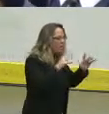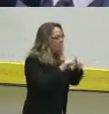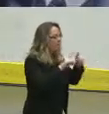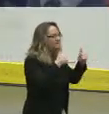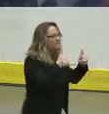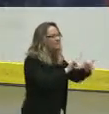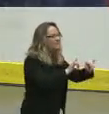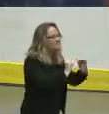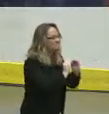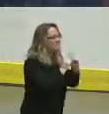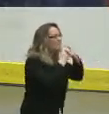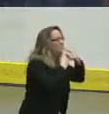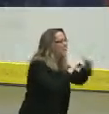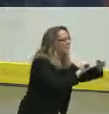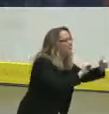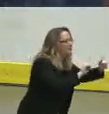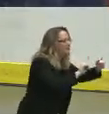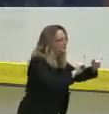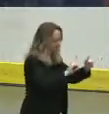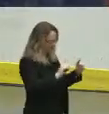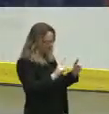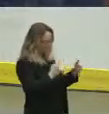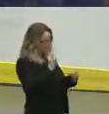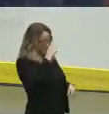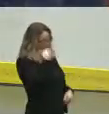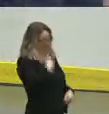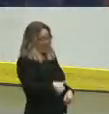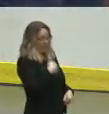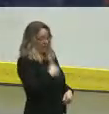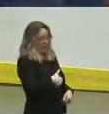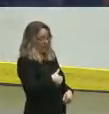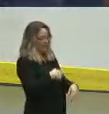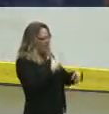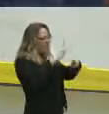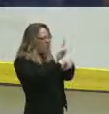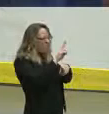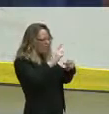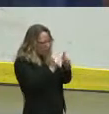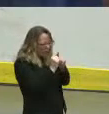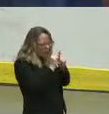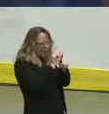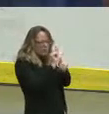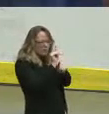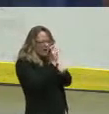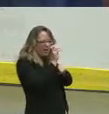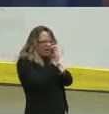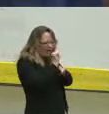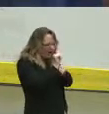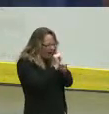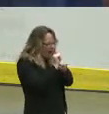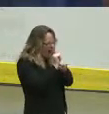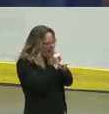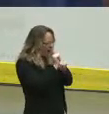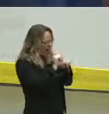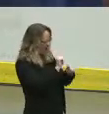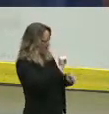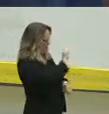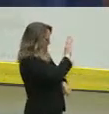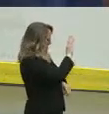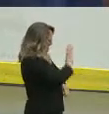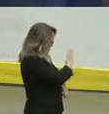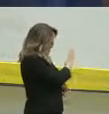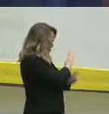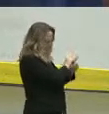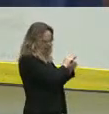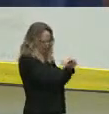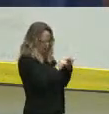me, the word Utica went from being the second to the last stop on the 4 train in Brooklyn to a small town with a big